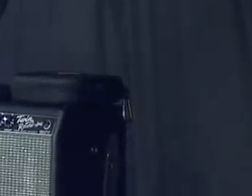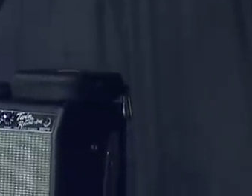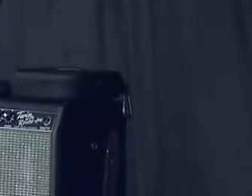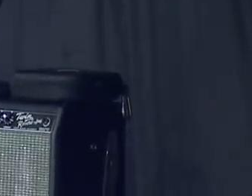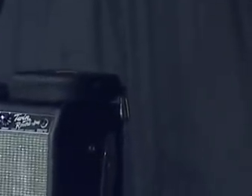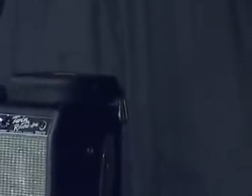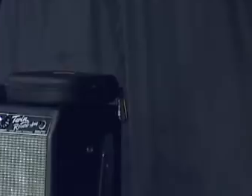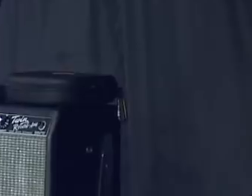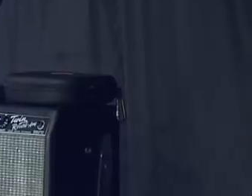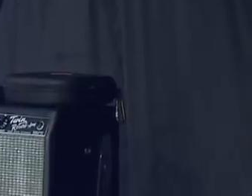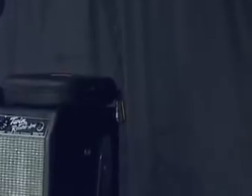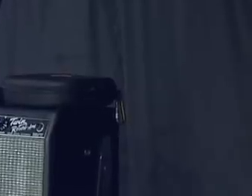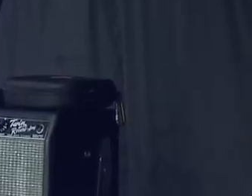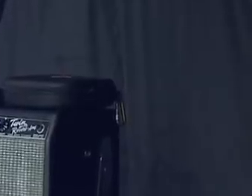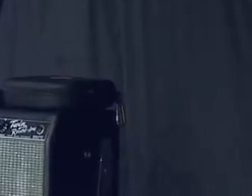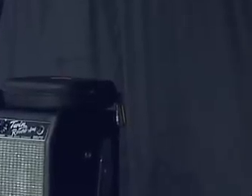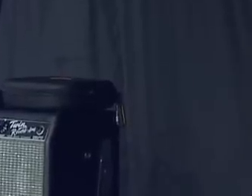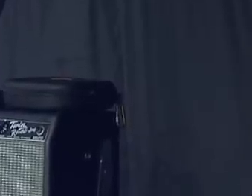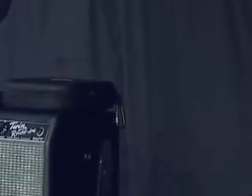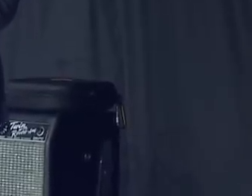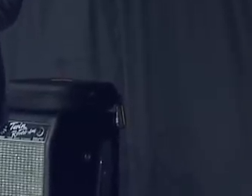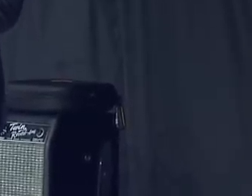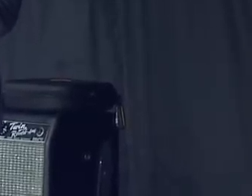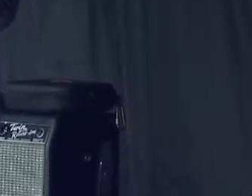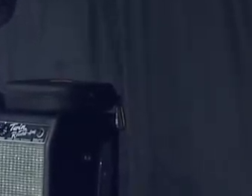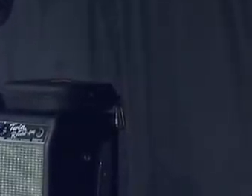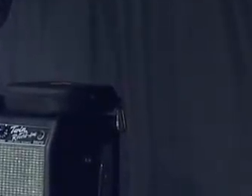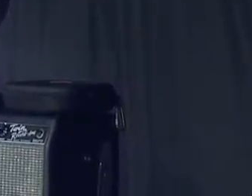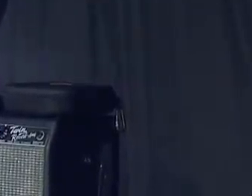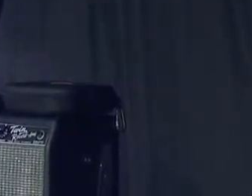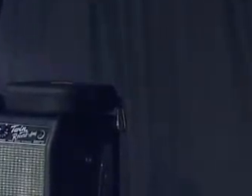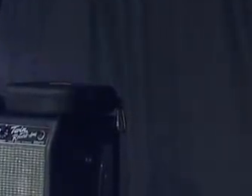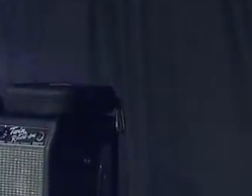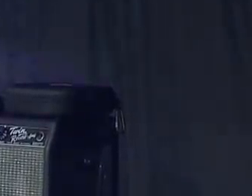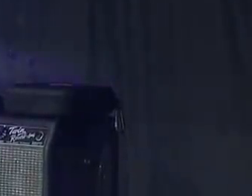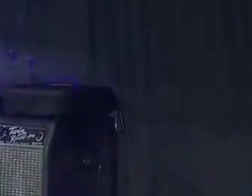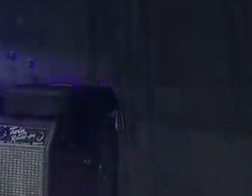Oh, we lift our song of praise.